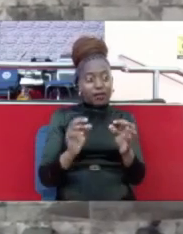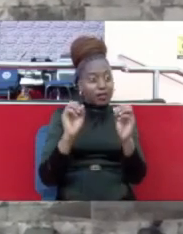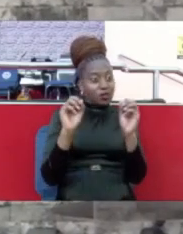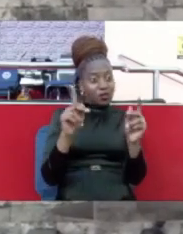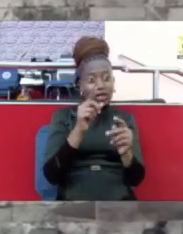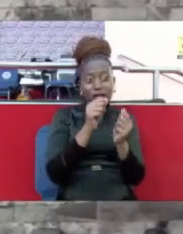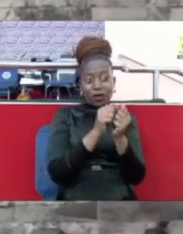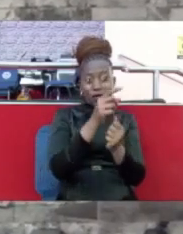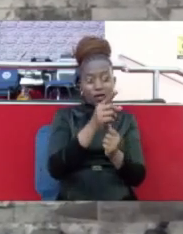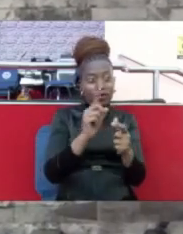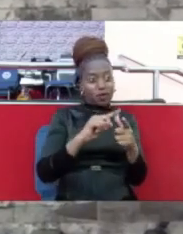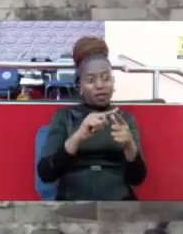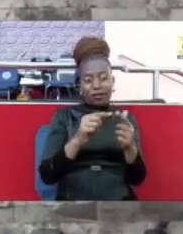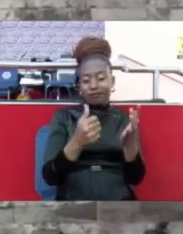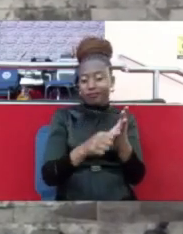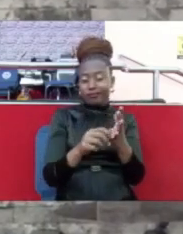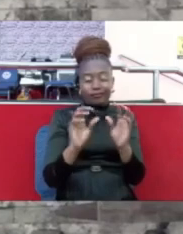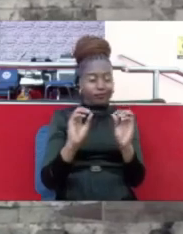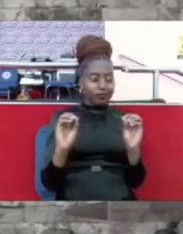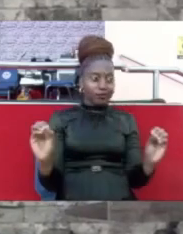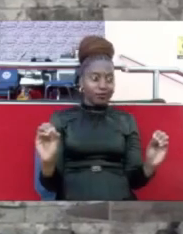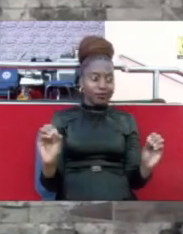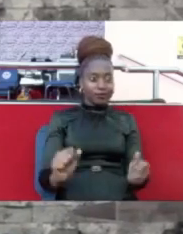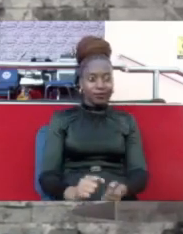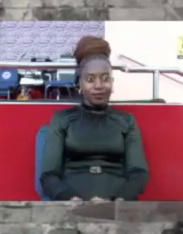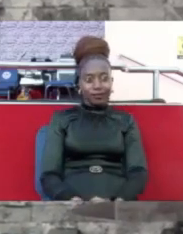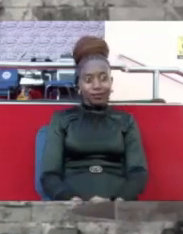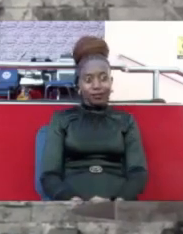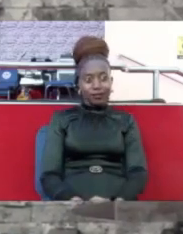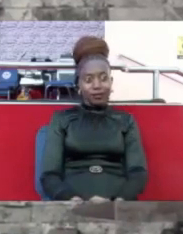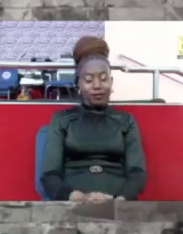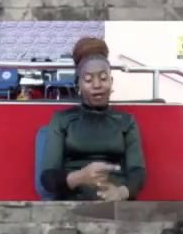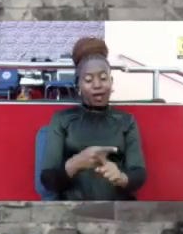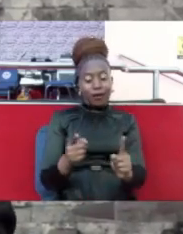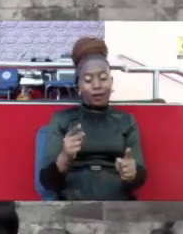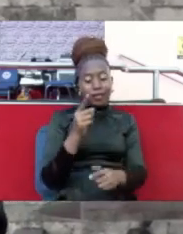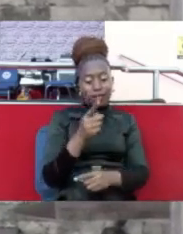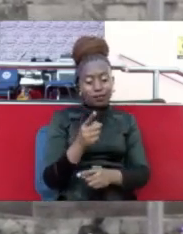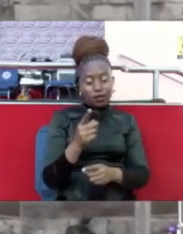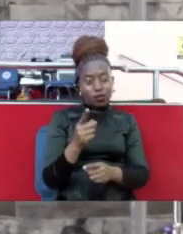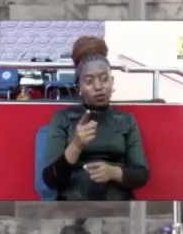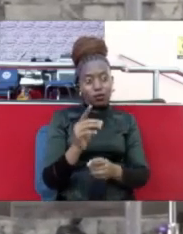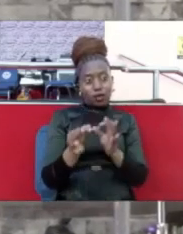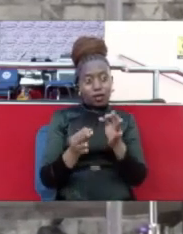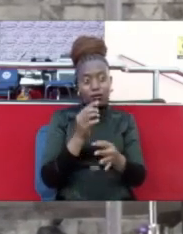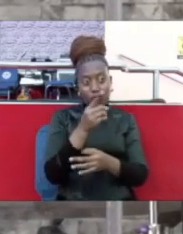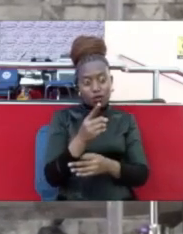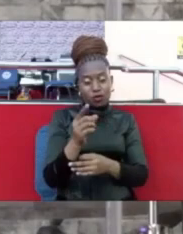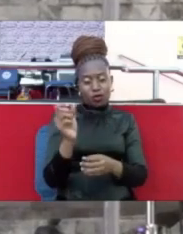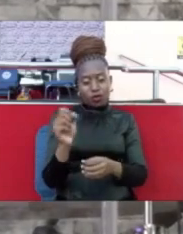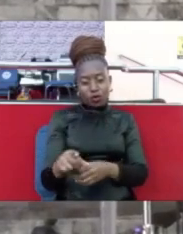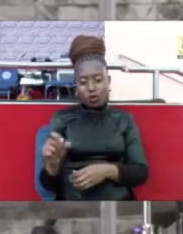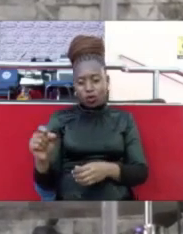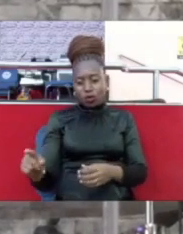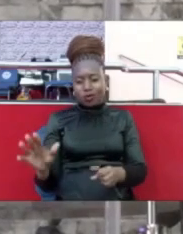me. Lakini kama ni sawa kwako basi, kwangu pia ni sawa. But if you sow bountifully, lakini ukipanda kwa utele,